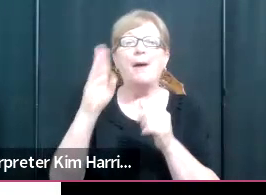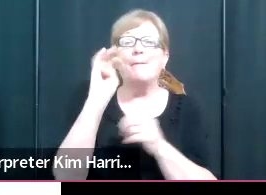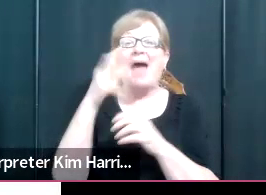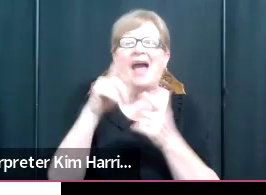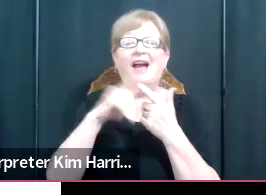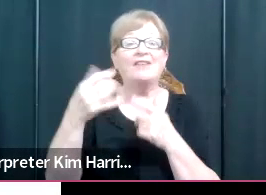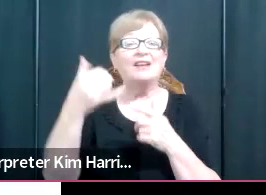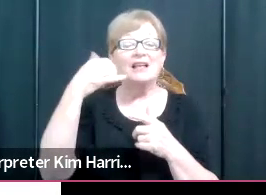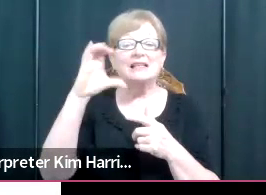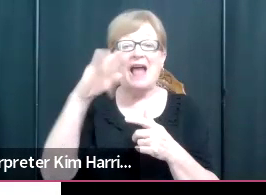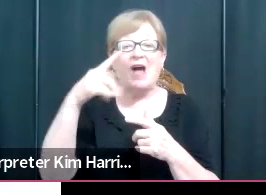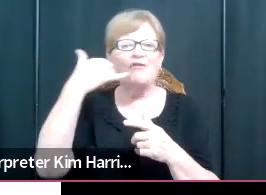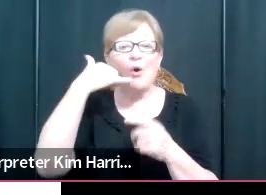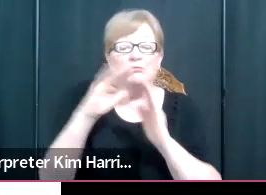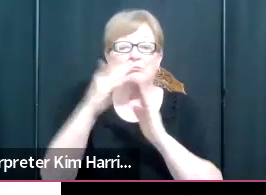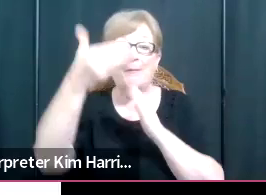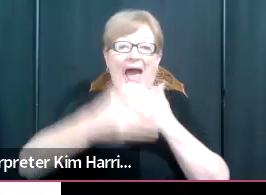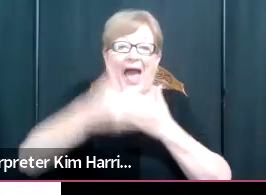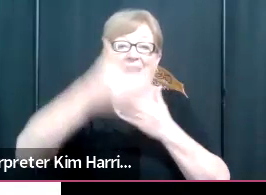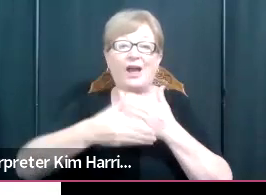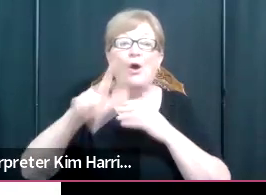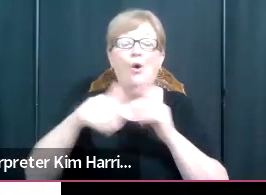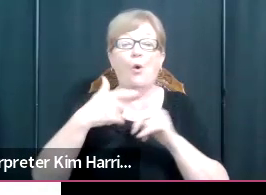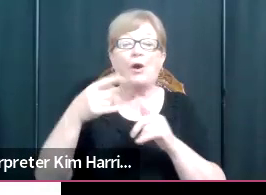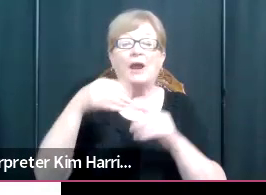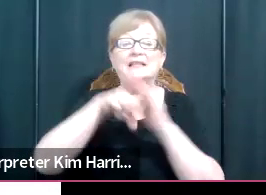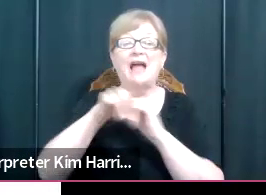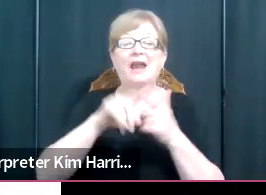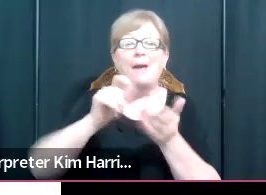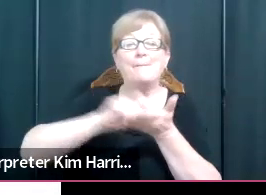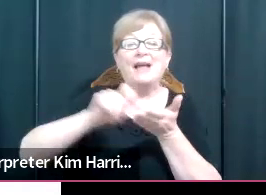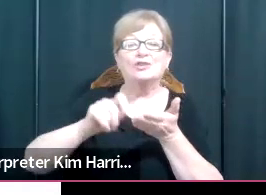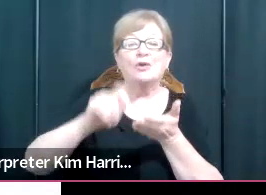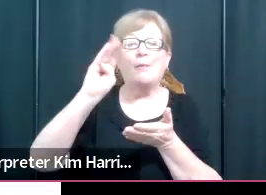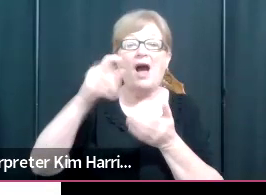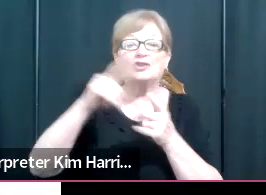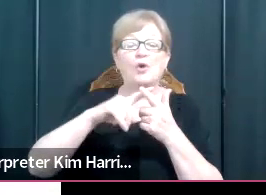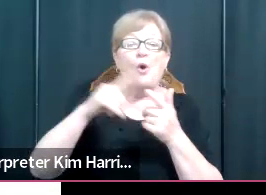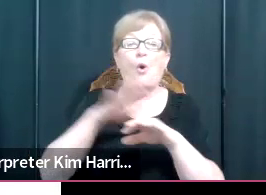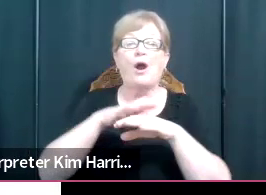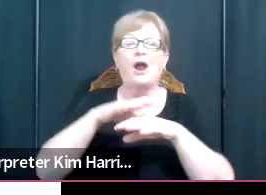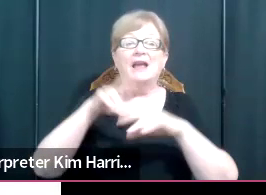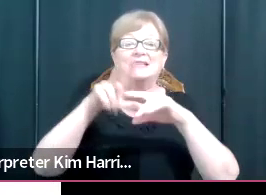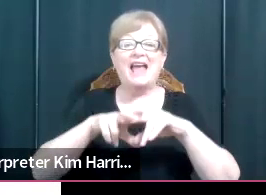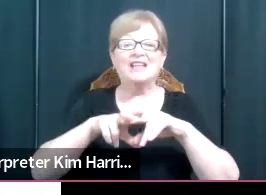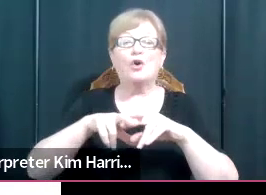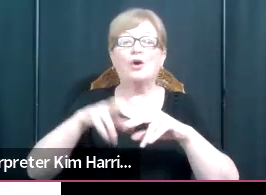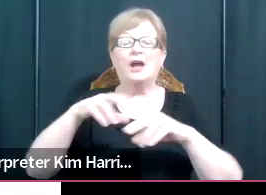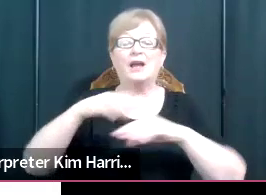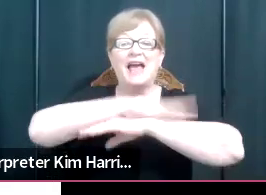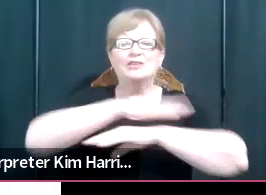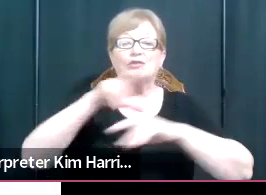It can go on a notebook cover, inside a pencil box, on the underside of somebody's desk or chair. They also